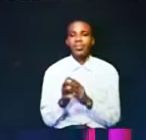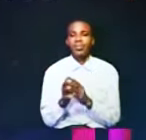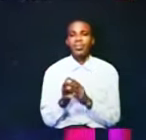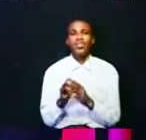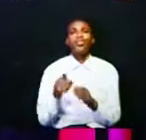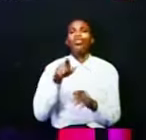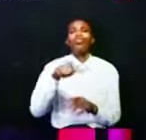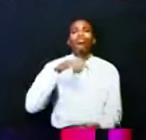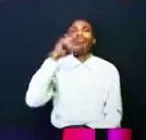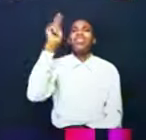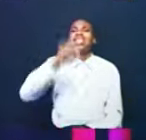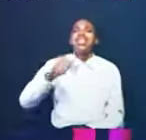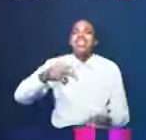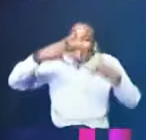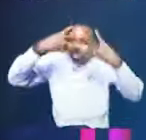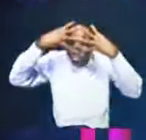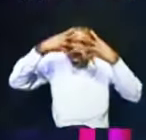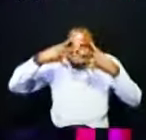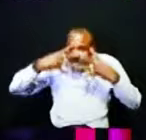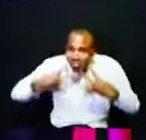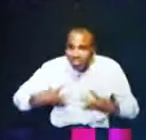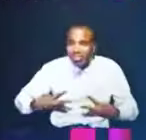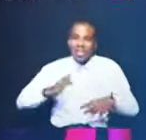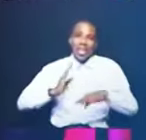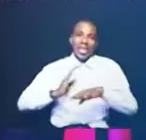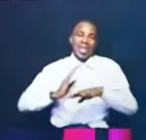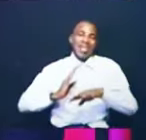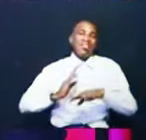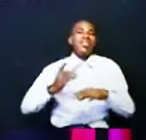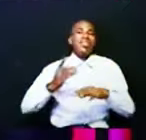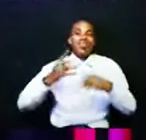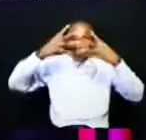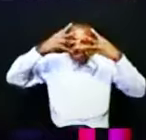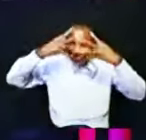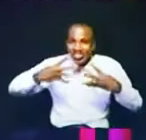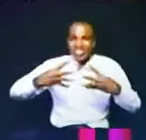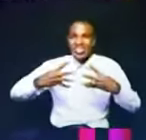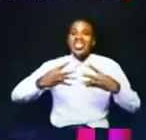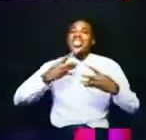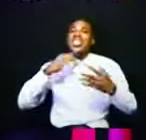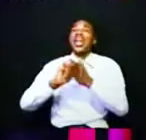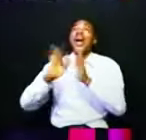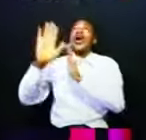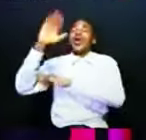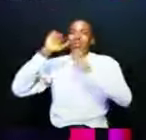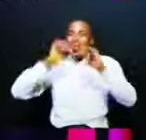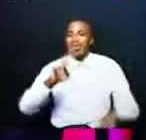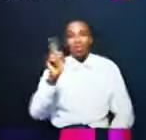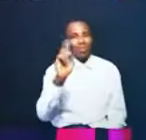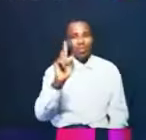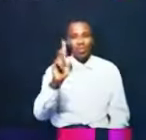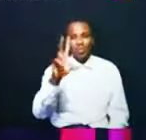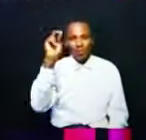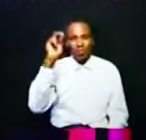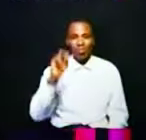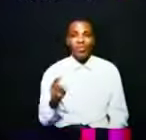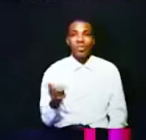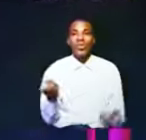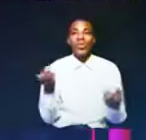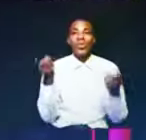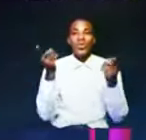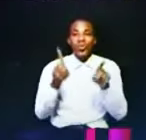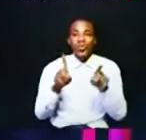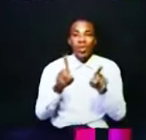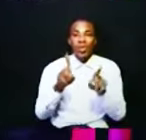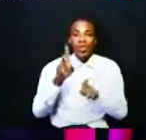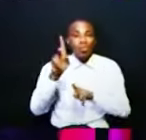you don't need to veil before God will bless that marriage. And when you say we go veil and send when you see, when two unbelievers